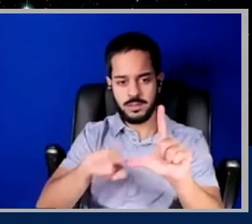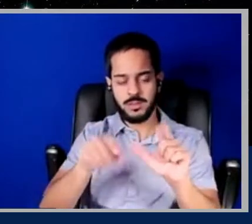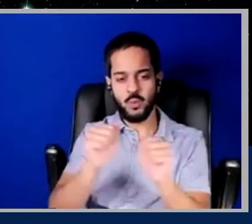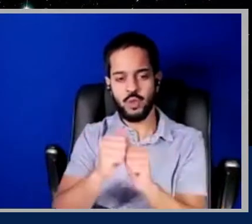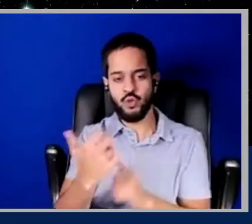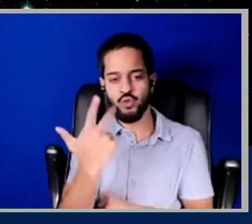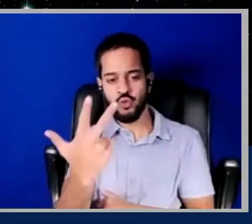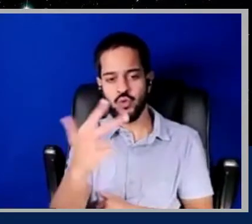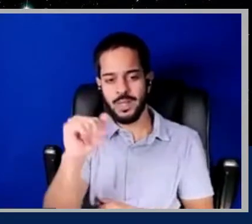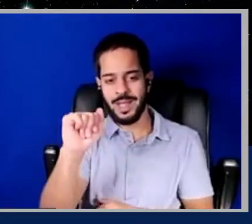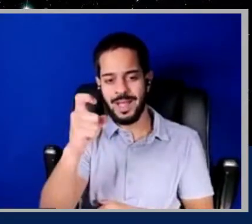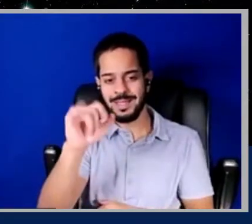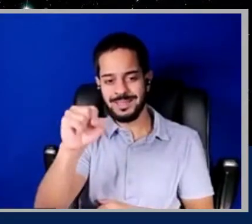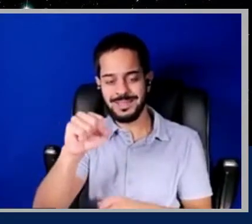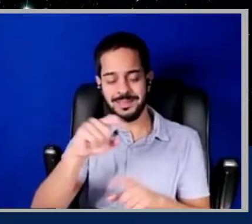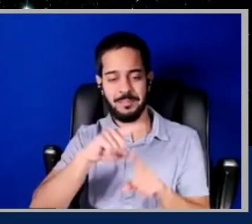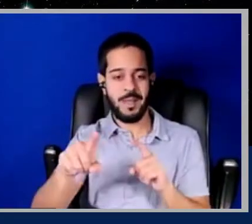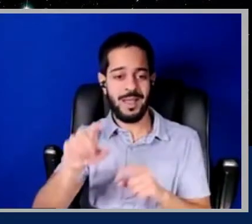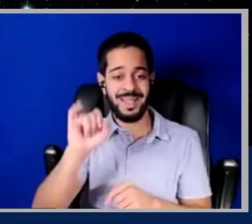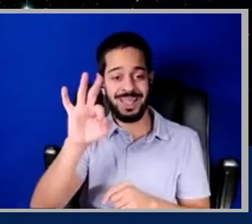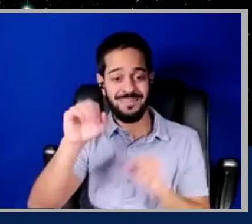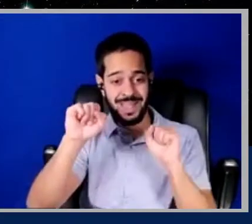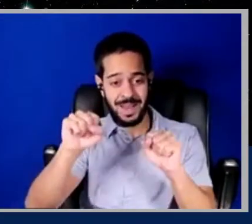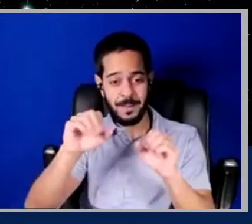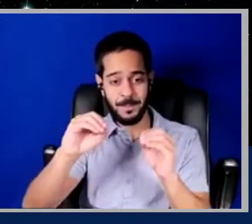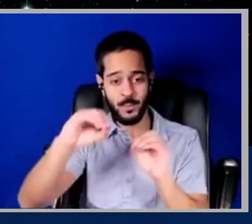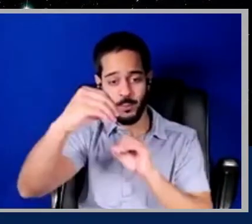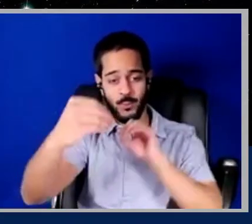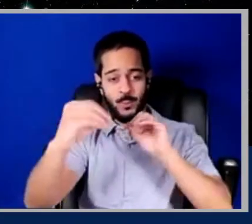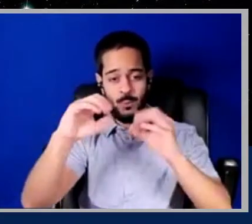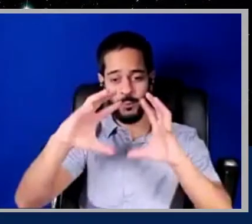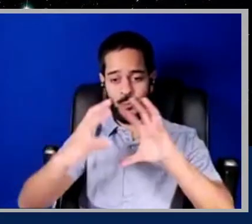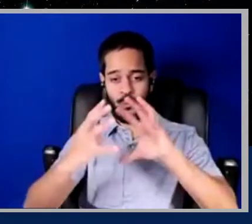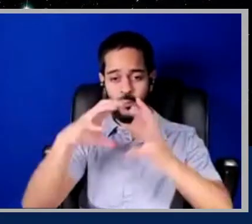actually being able to rotate it physically in what you're seeing.